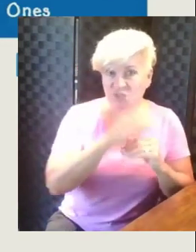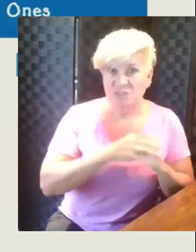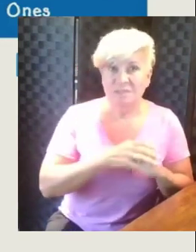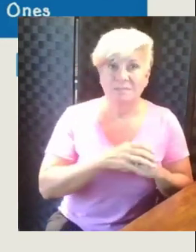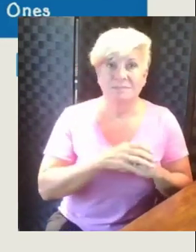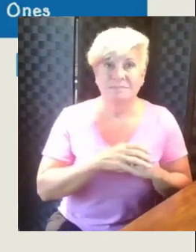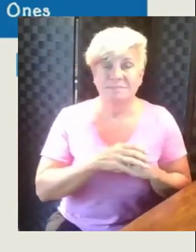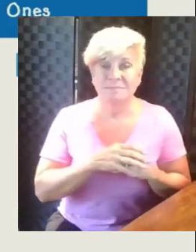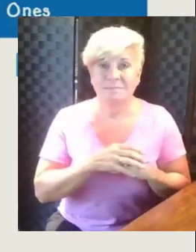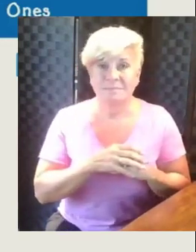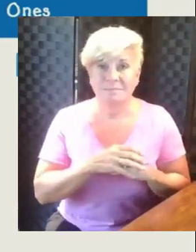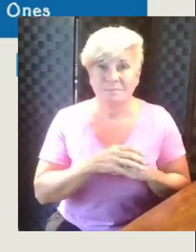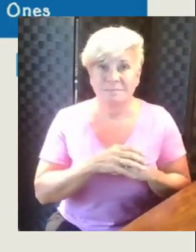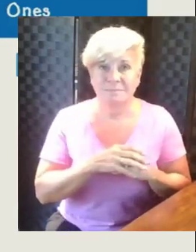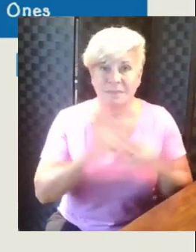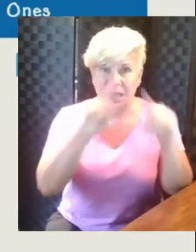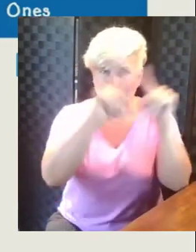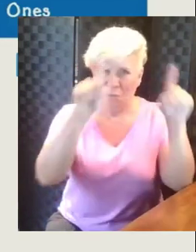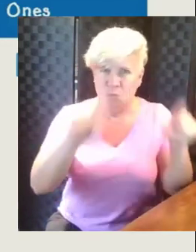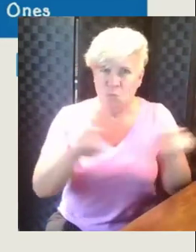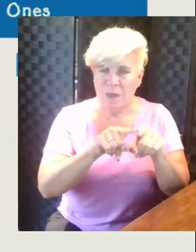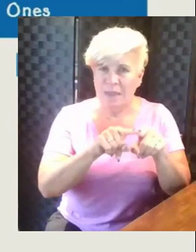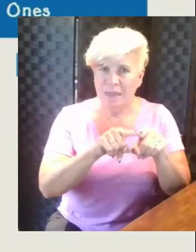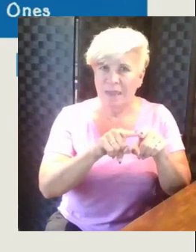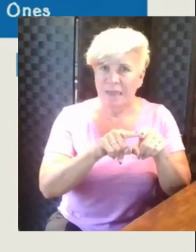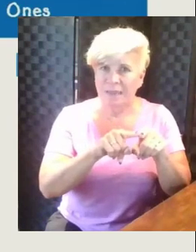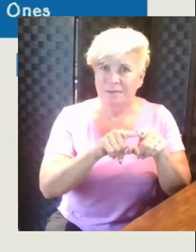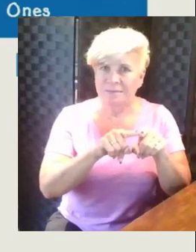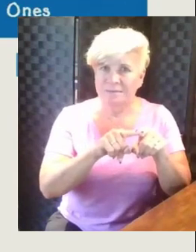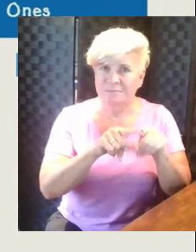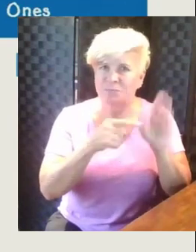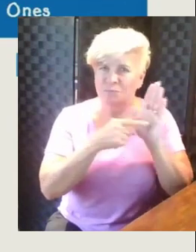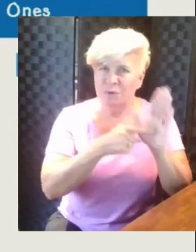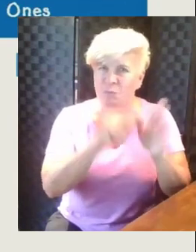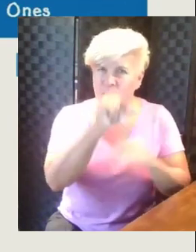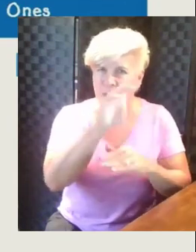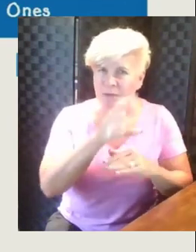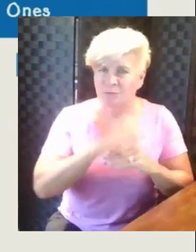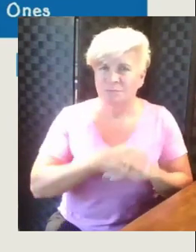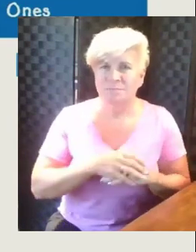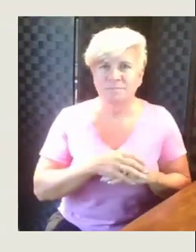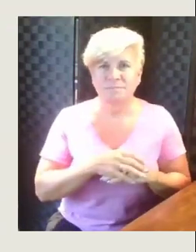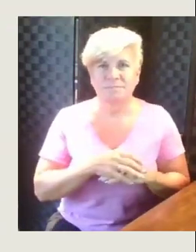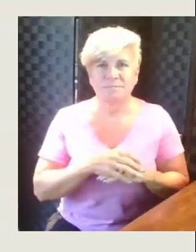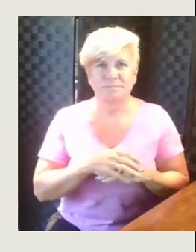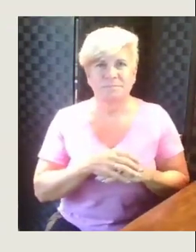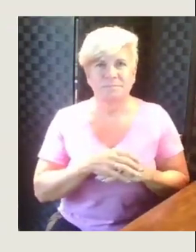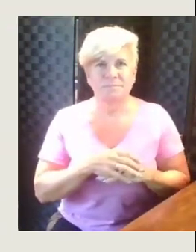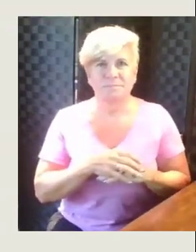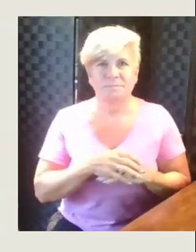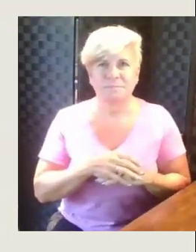100. Draw a square to represent 100.